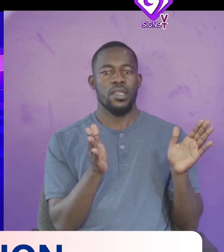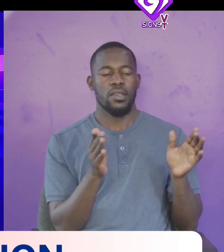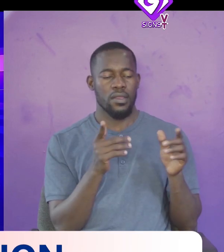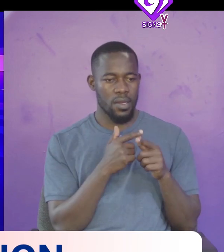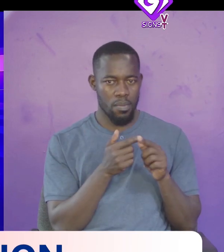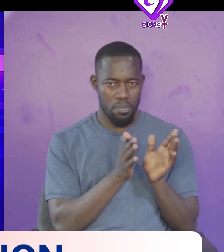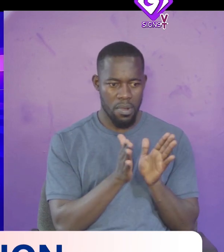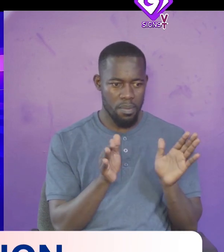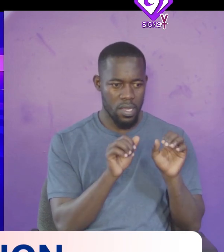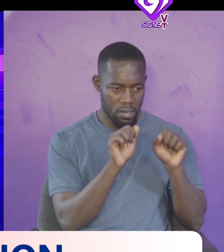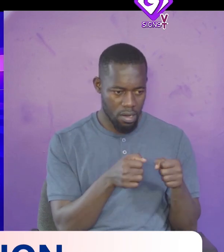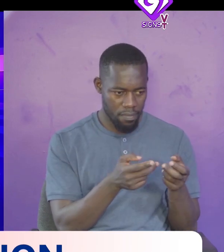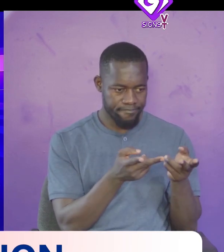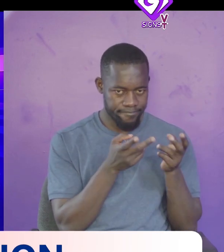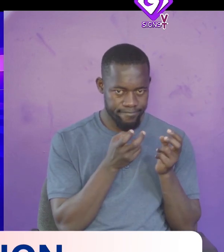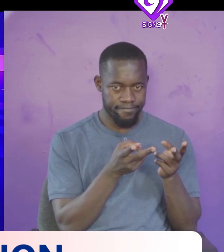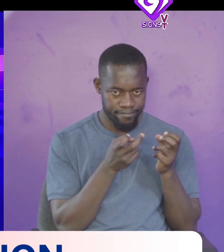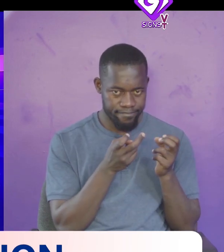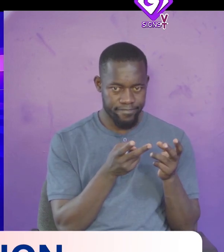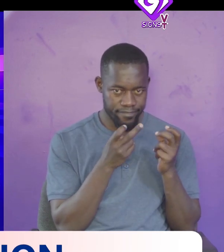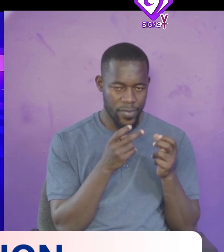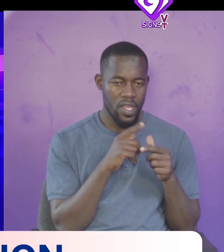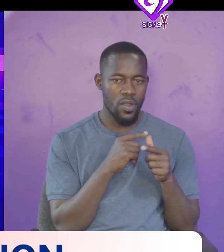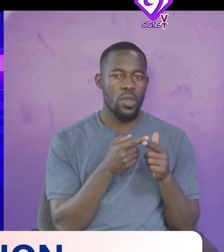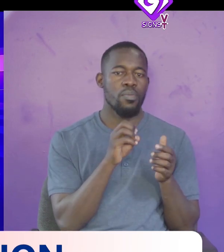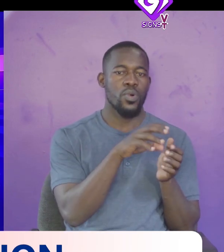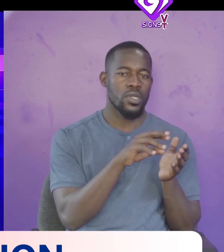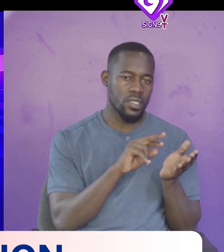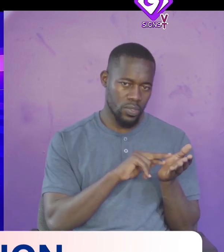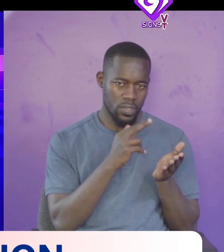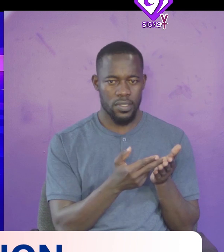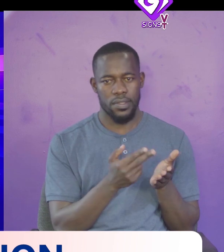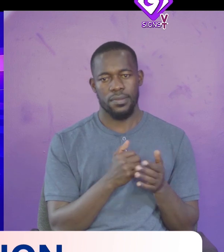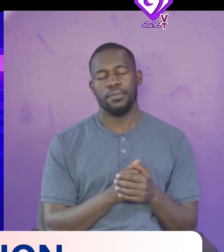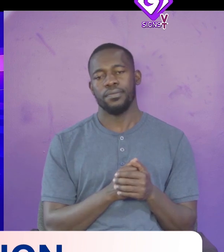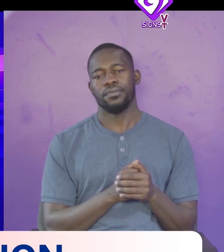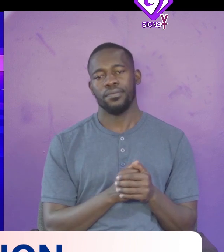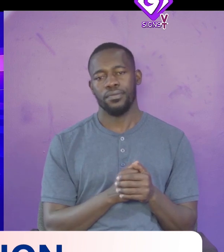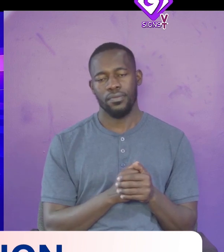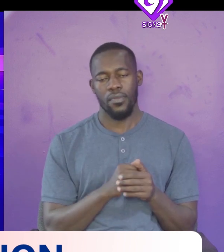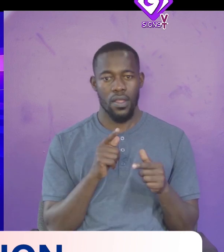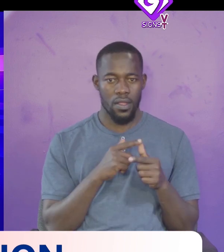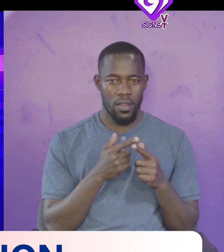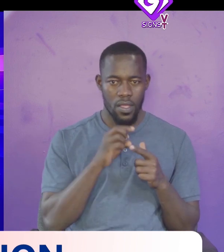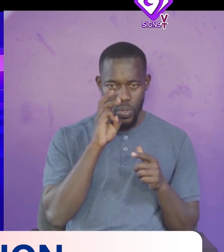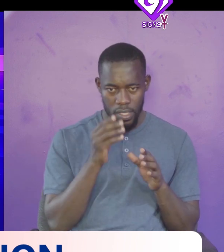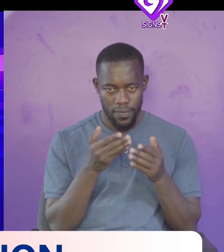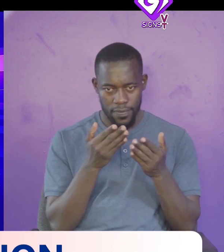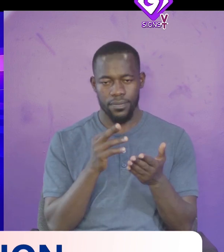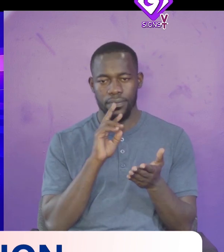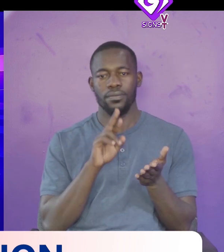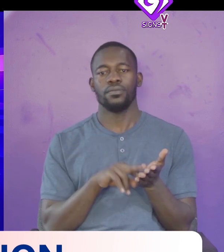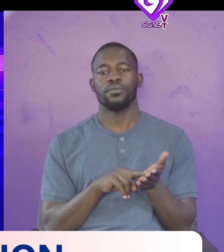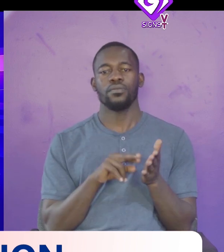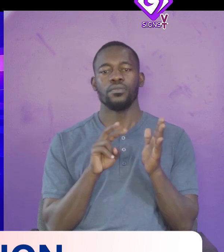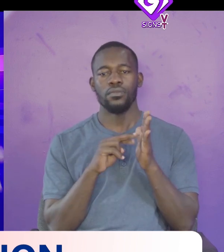put resources for them to do their own public participation. Okay. And then they will give you a report. So it's going to be